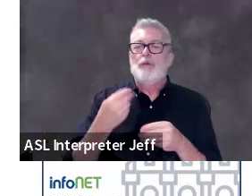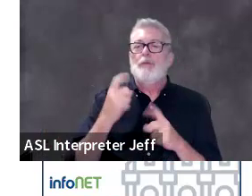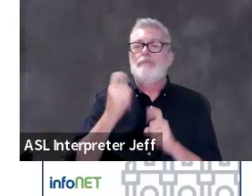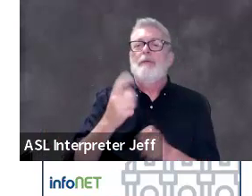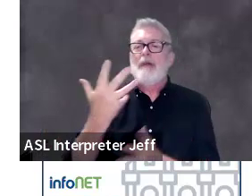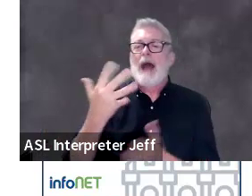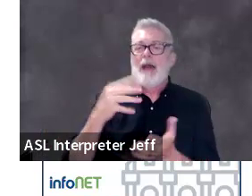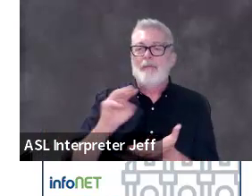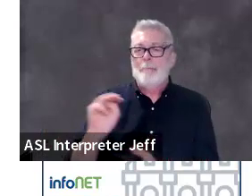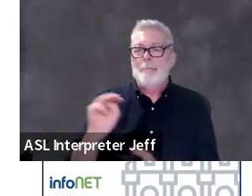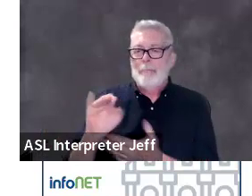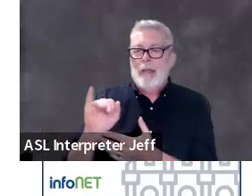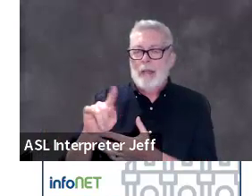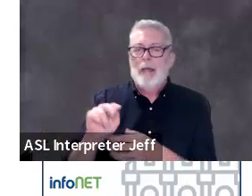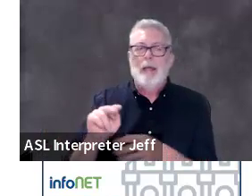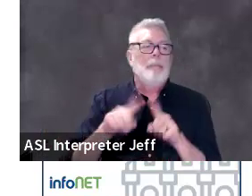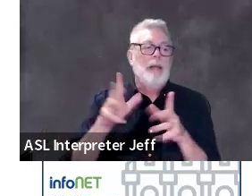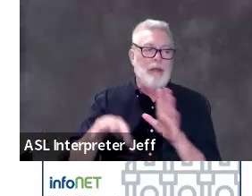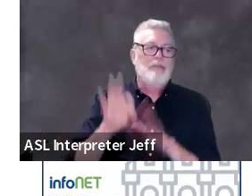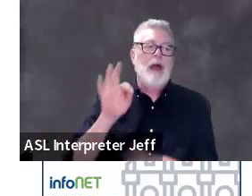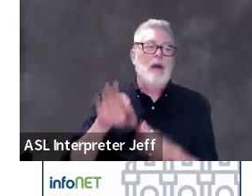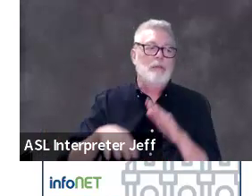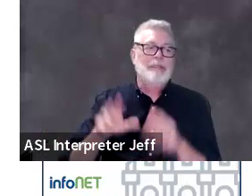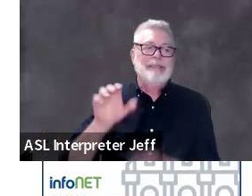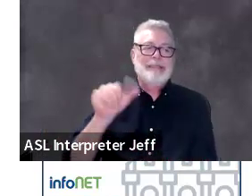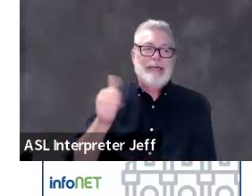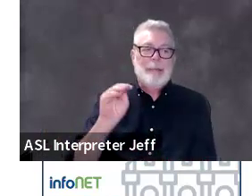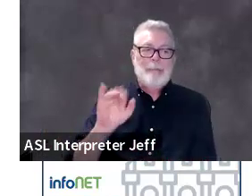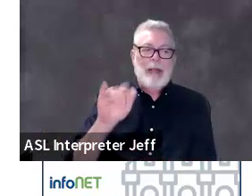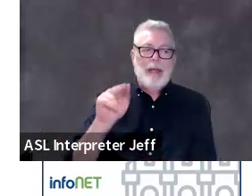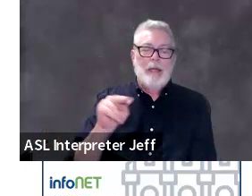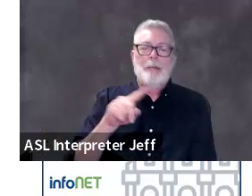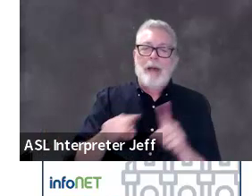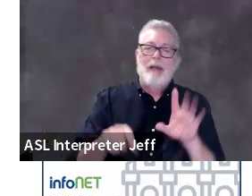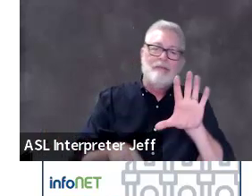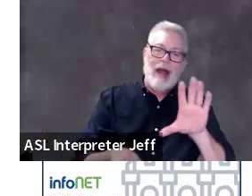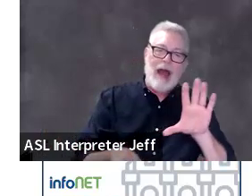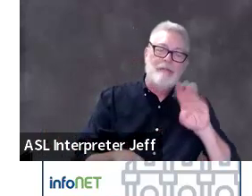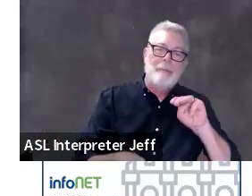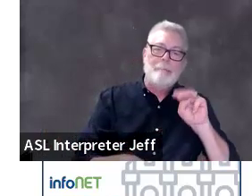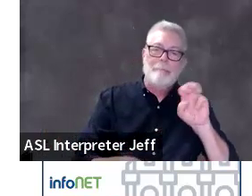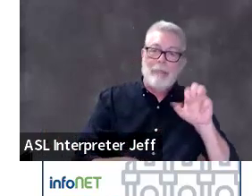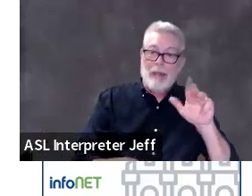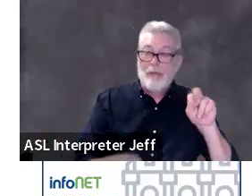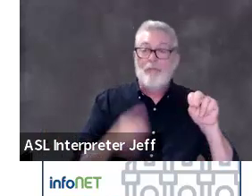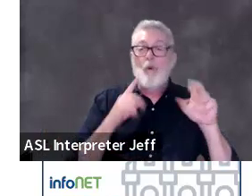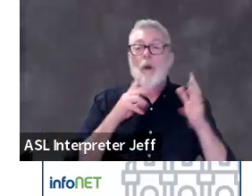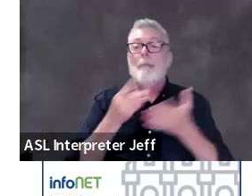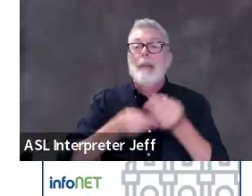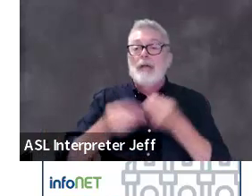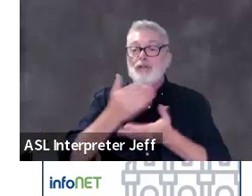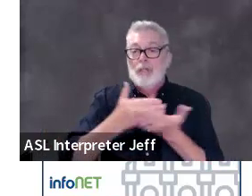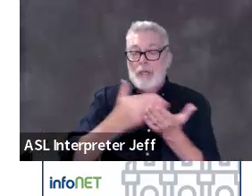up finding the full $10 million. The problem is they use $5 million in the budget and then $5 million